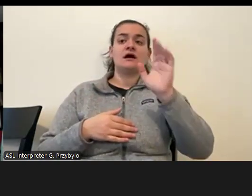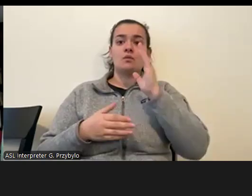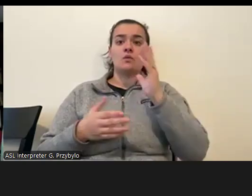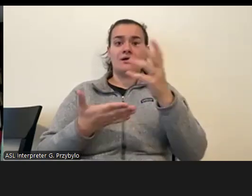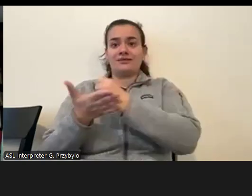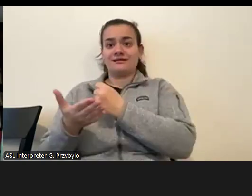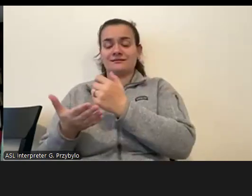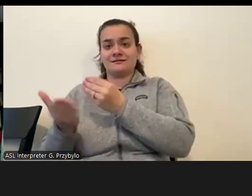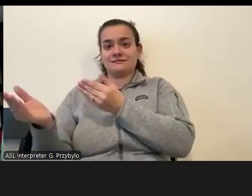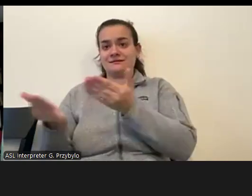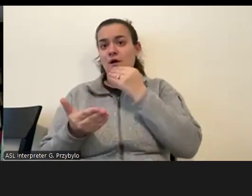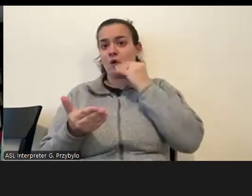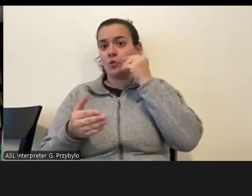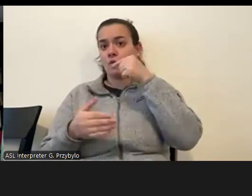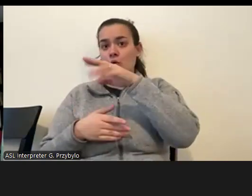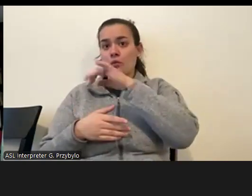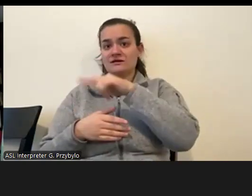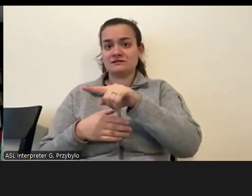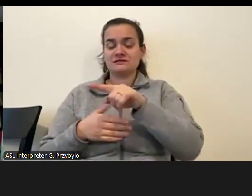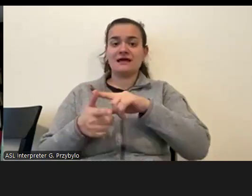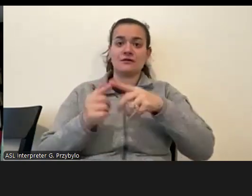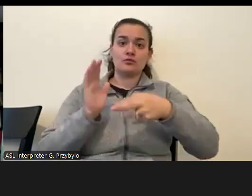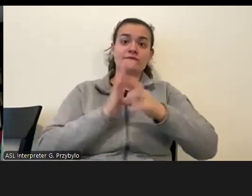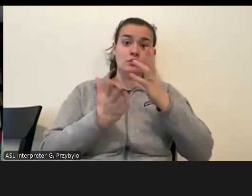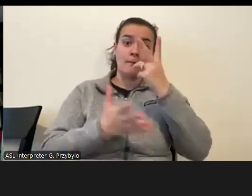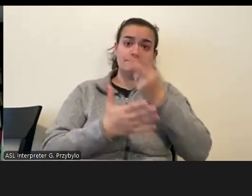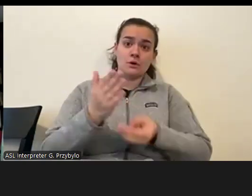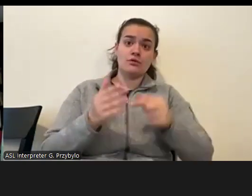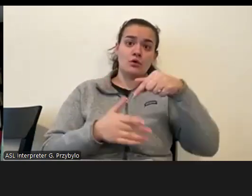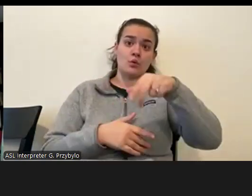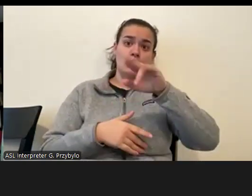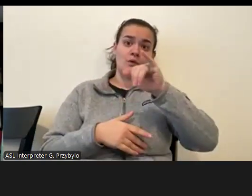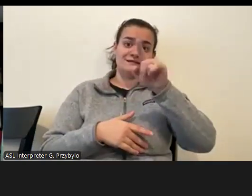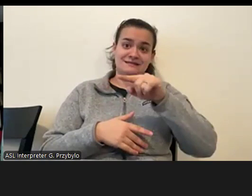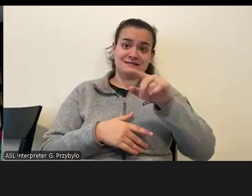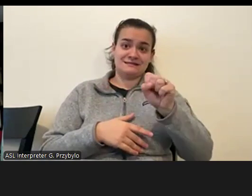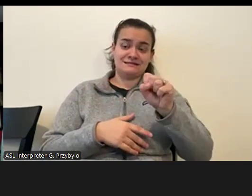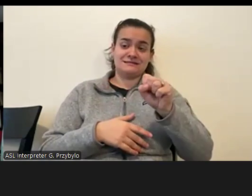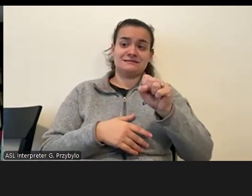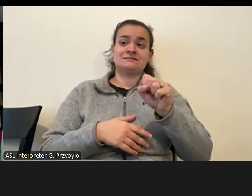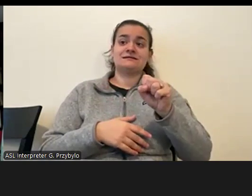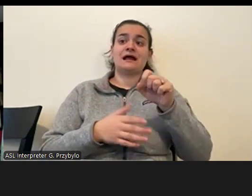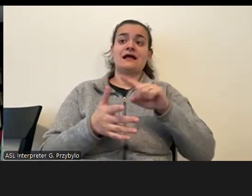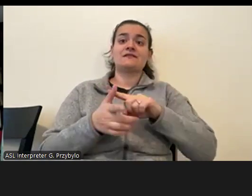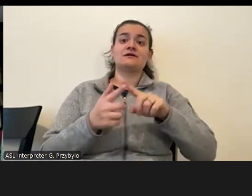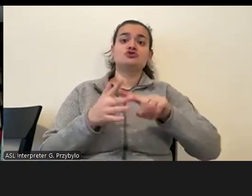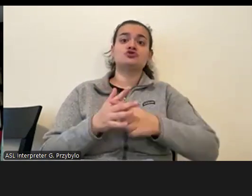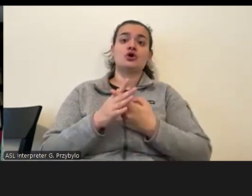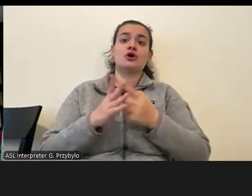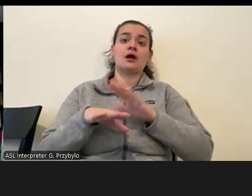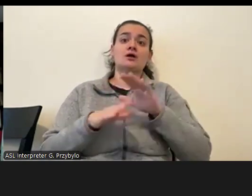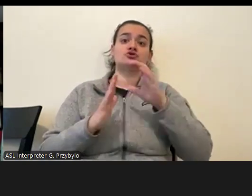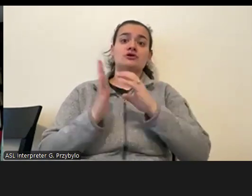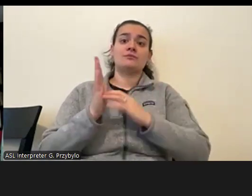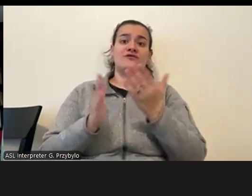quiz, probably go over both quizzes at that point, and then start on chapter 15, which